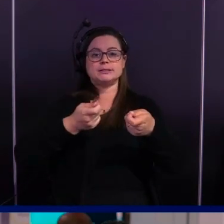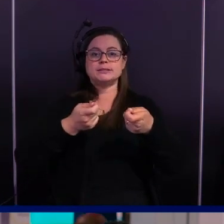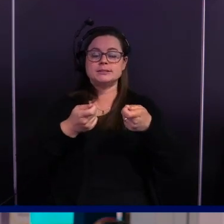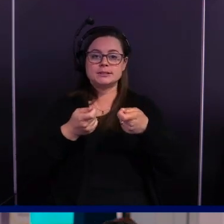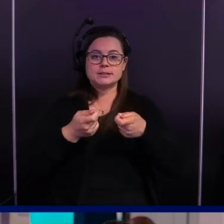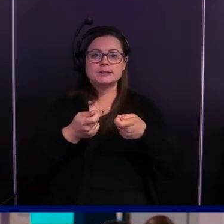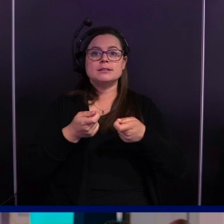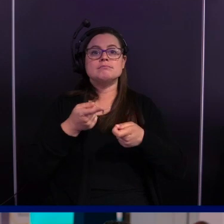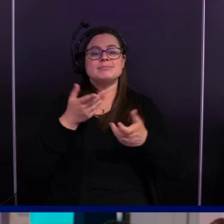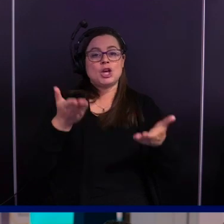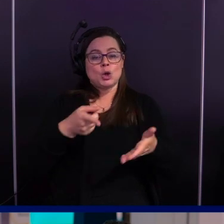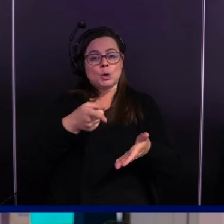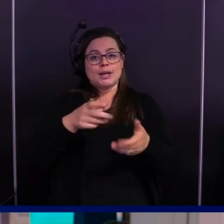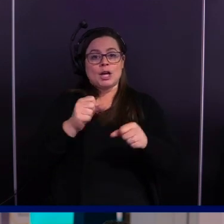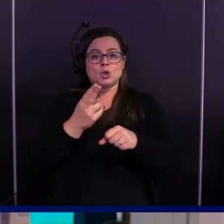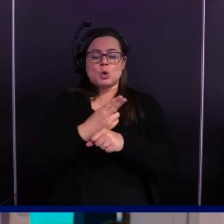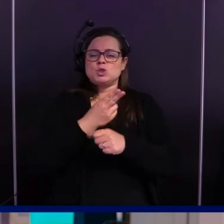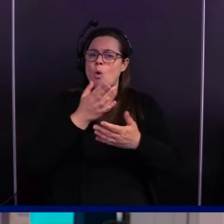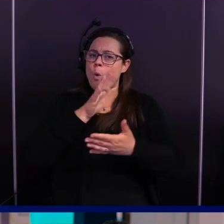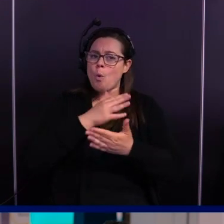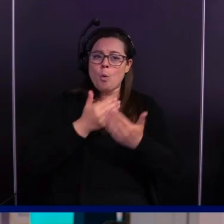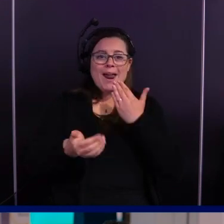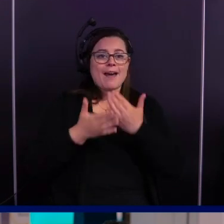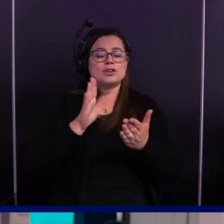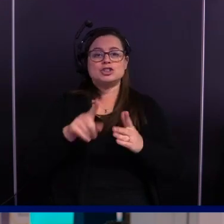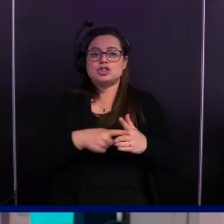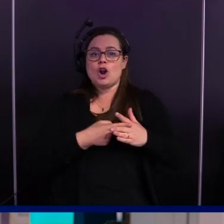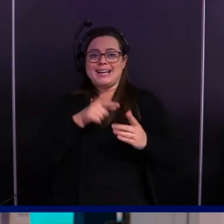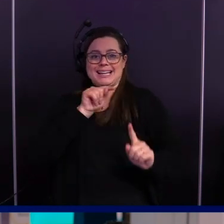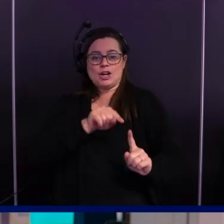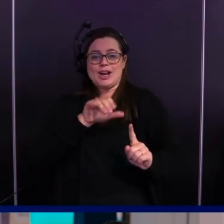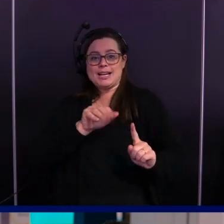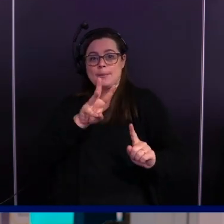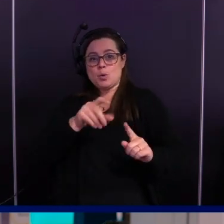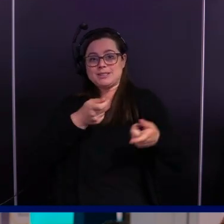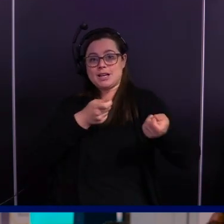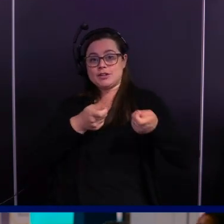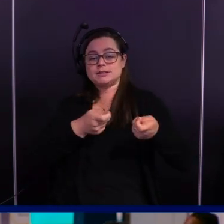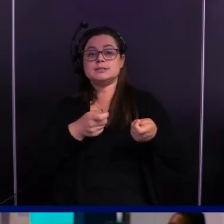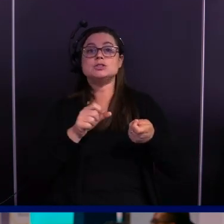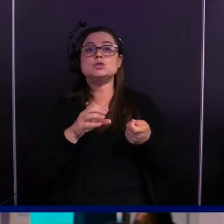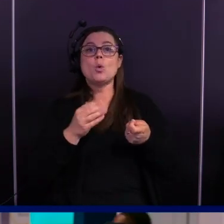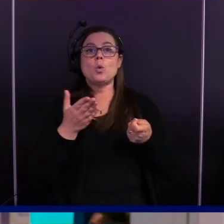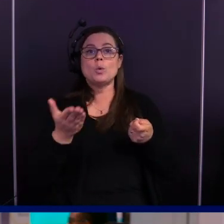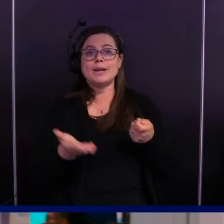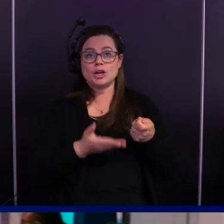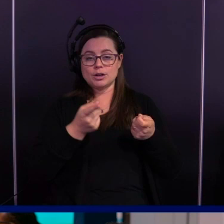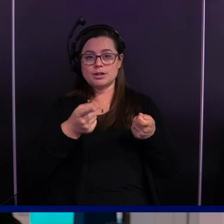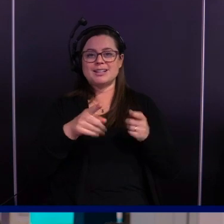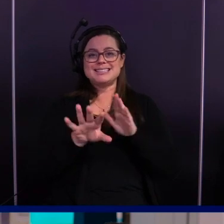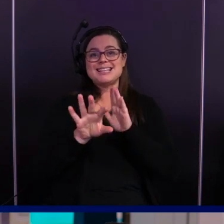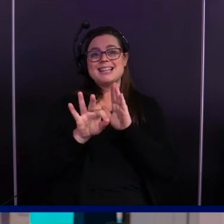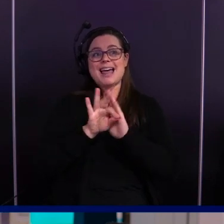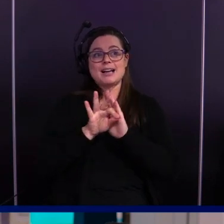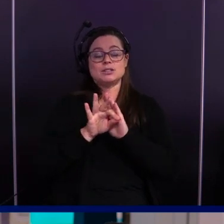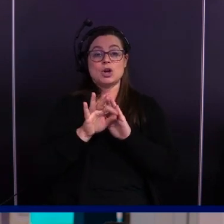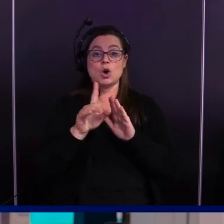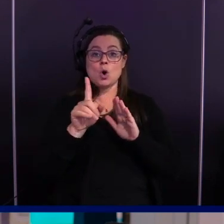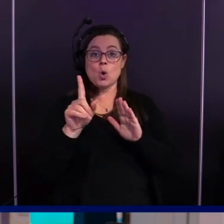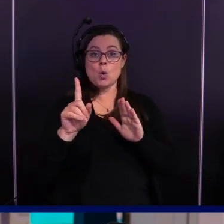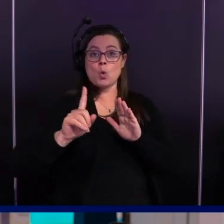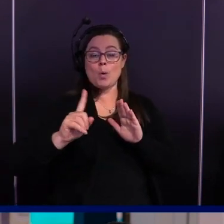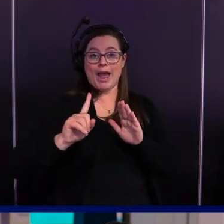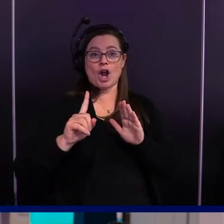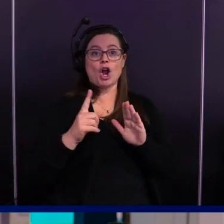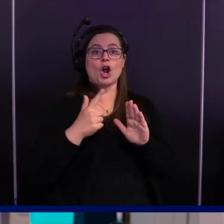use everything starting from AWS governance. And then here, basically, you are going to select which regions.